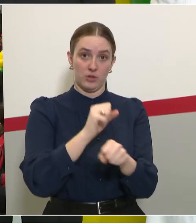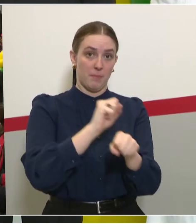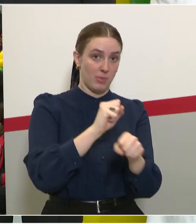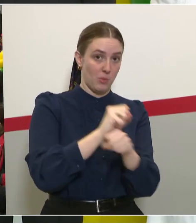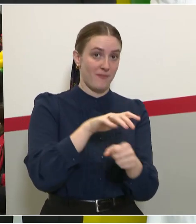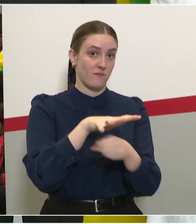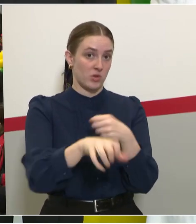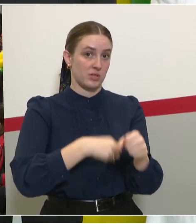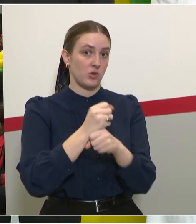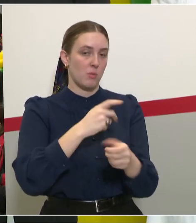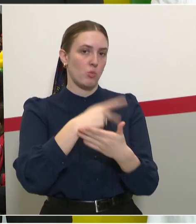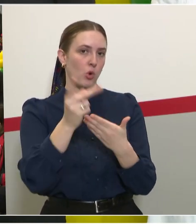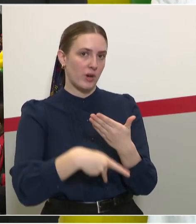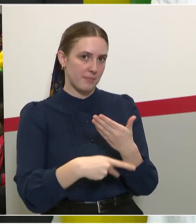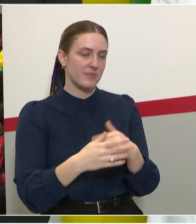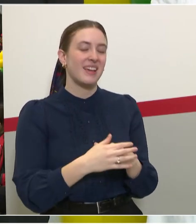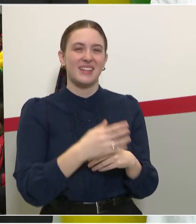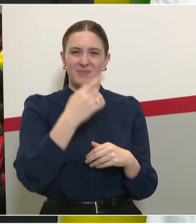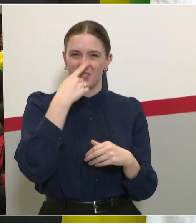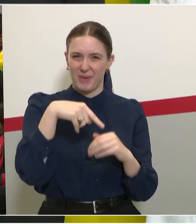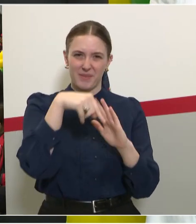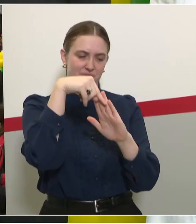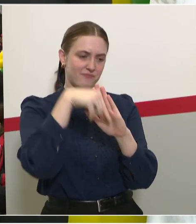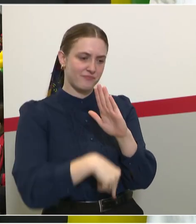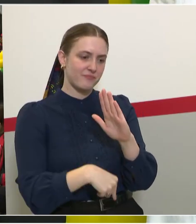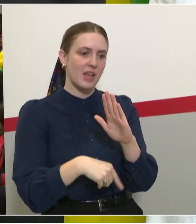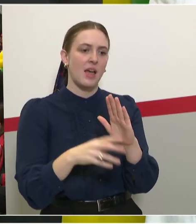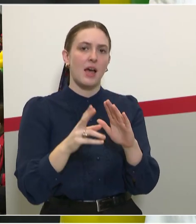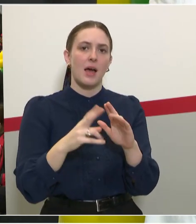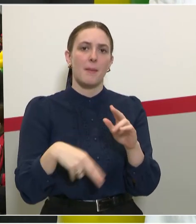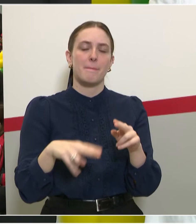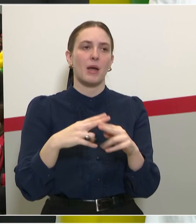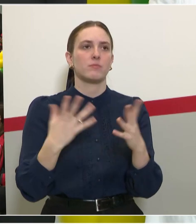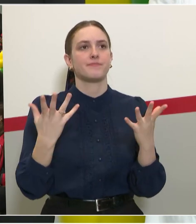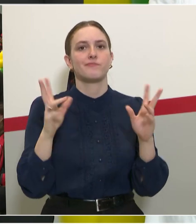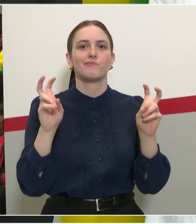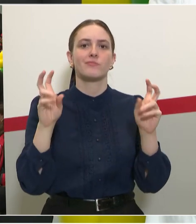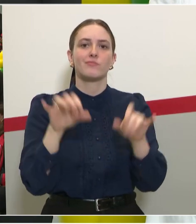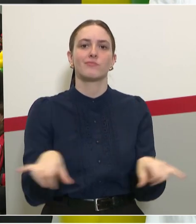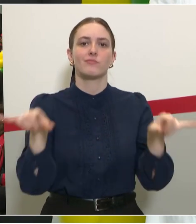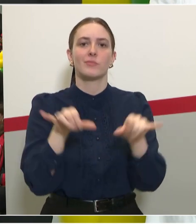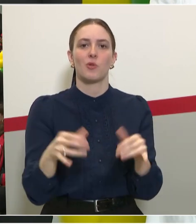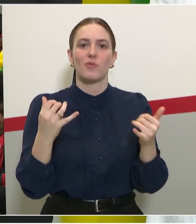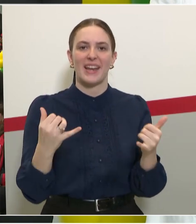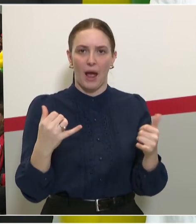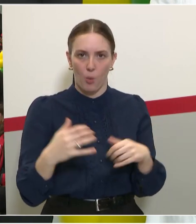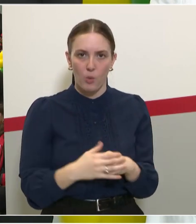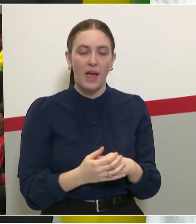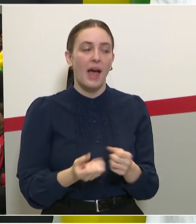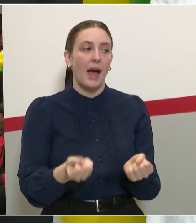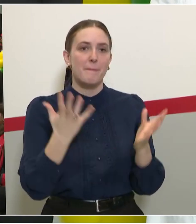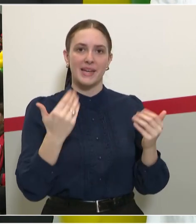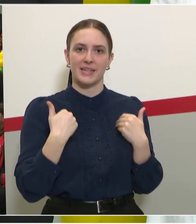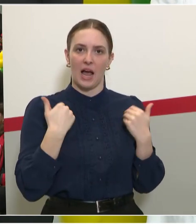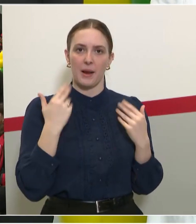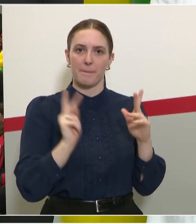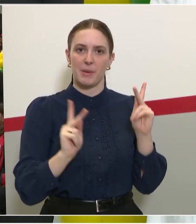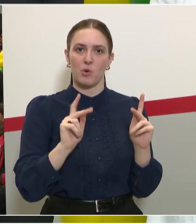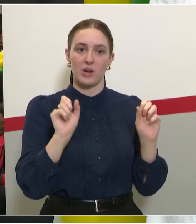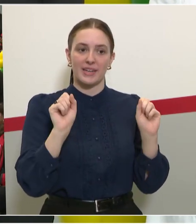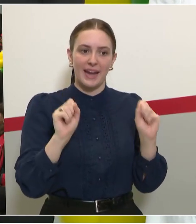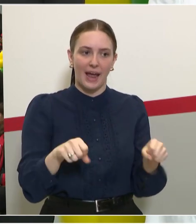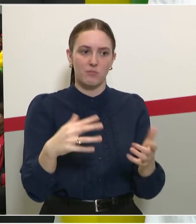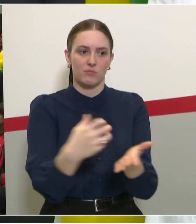programs. If you can delve into the status quo right now, so as far as how many young people can explore opportunities